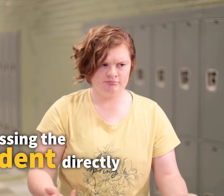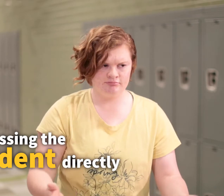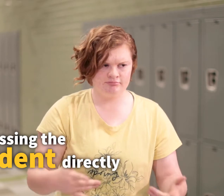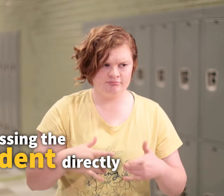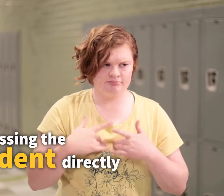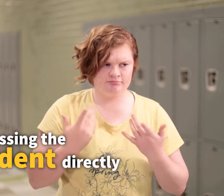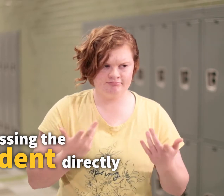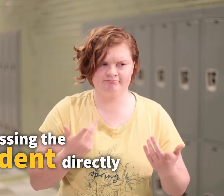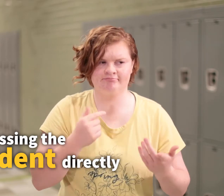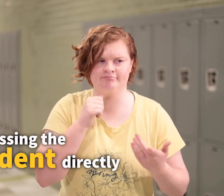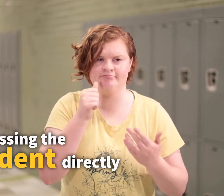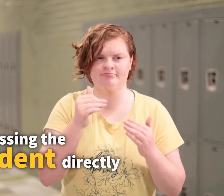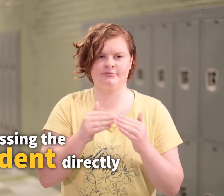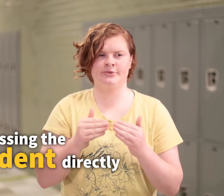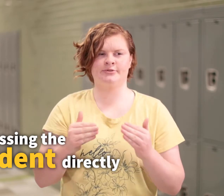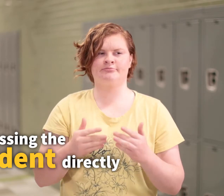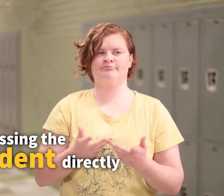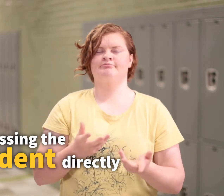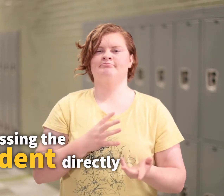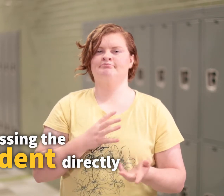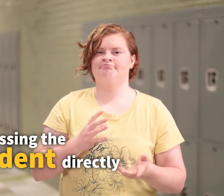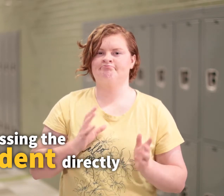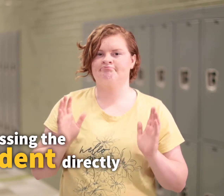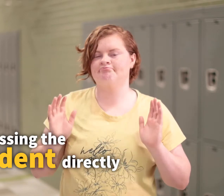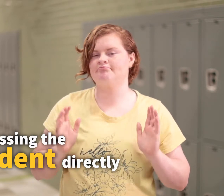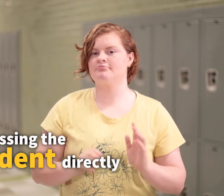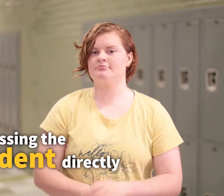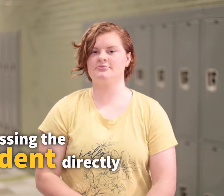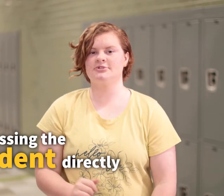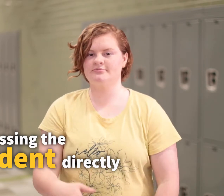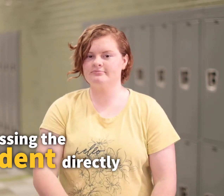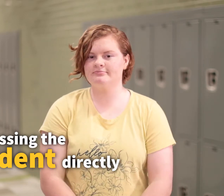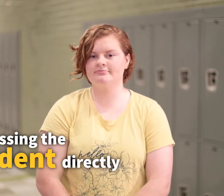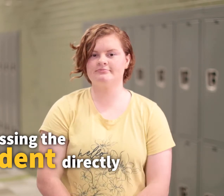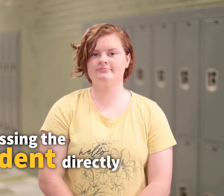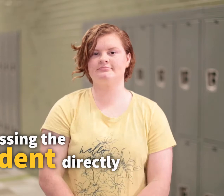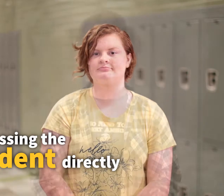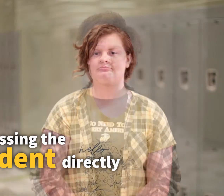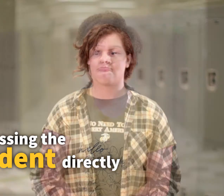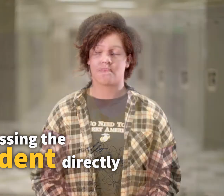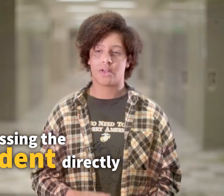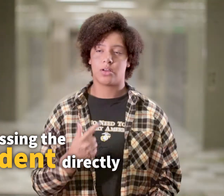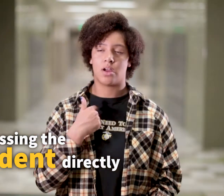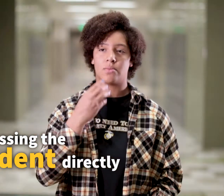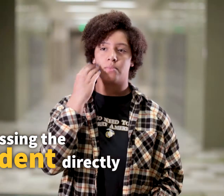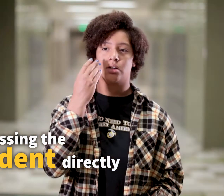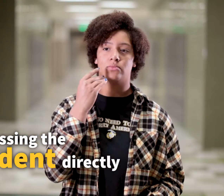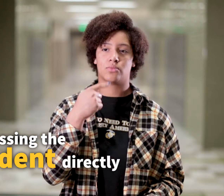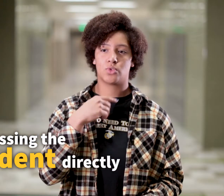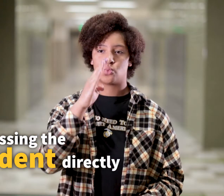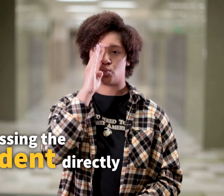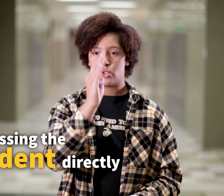at me instead of that feeling of unfairness if they're just communicating with the interpreter.